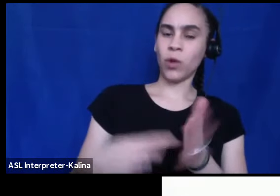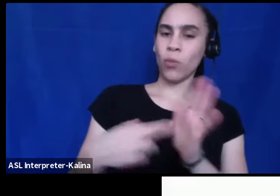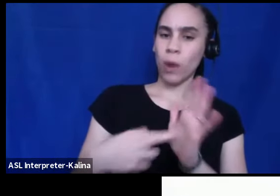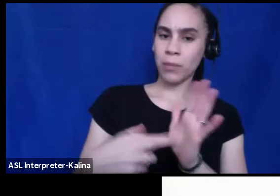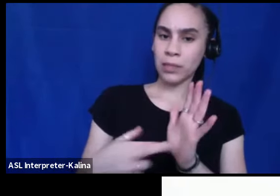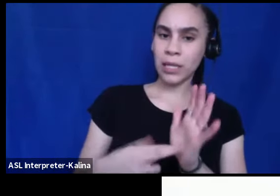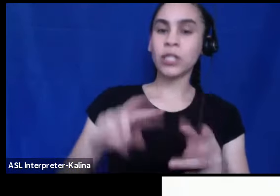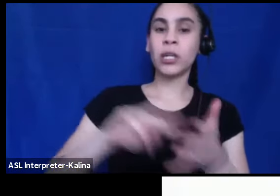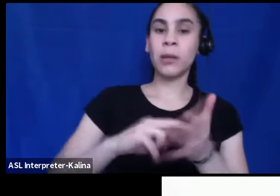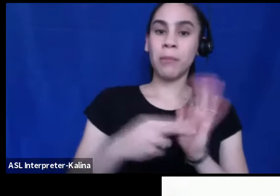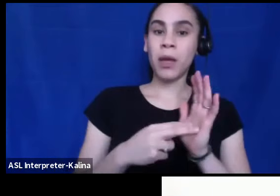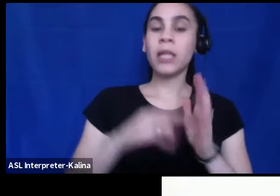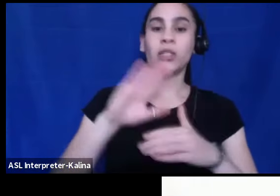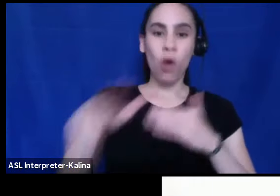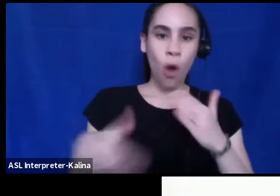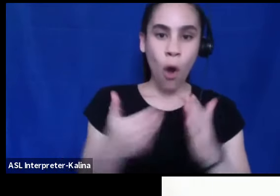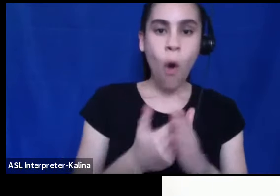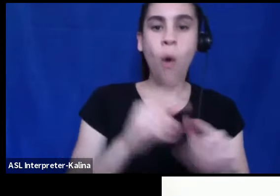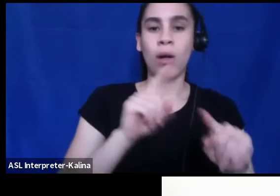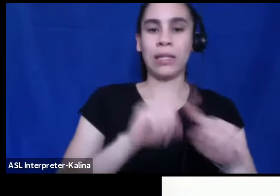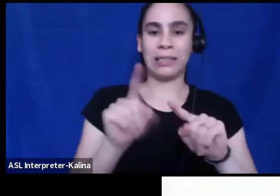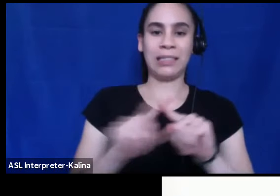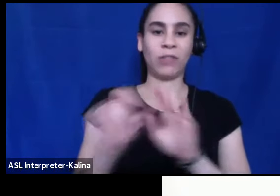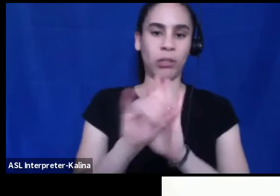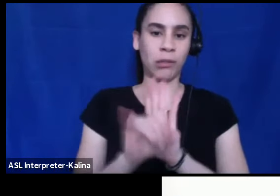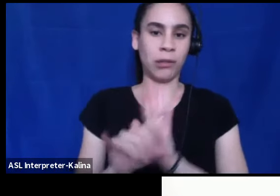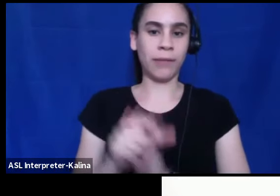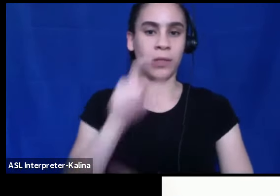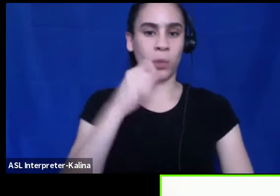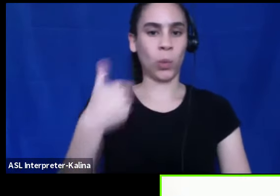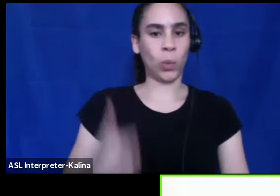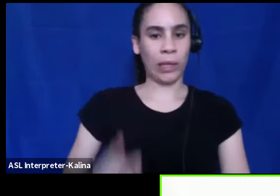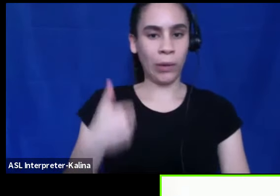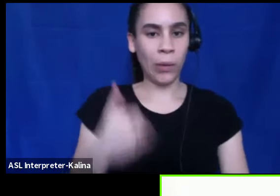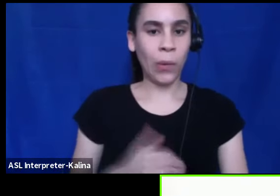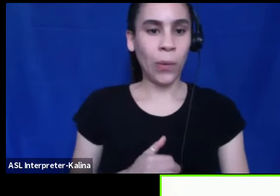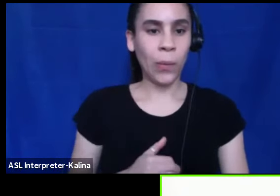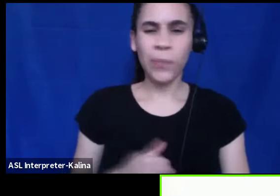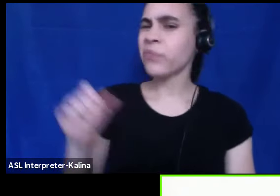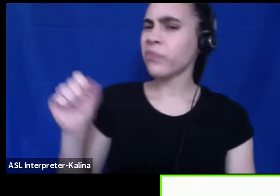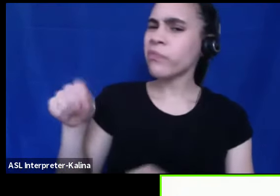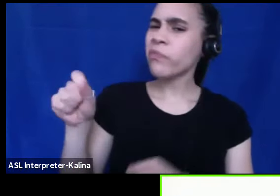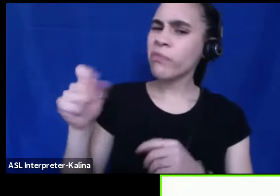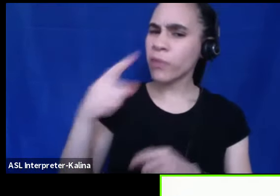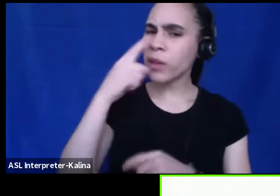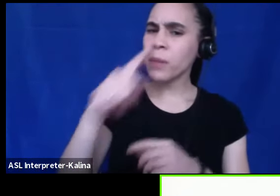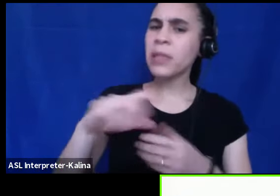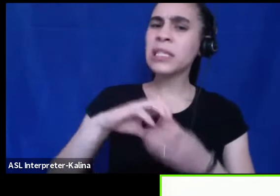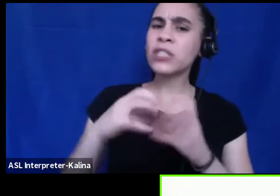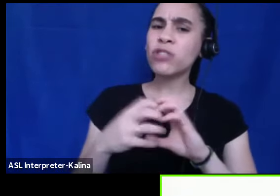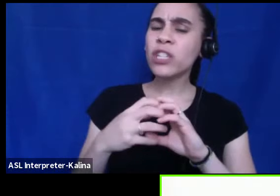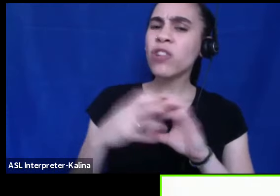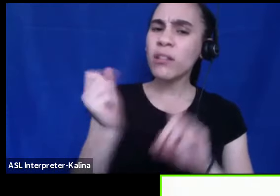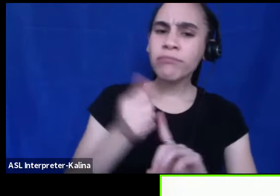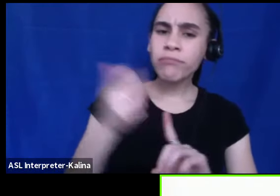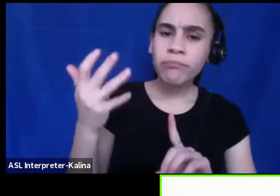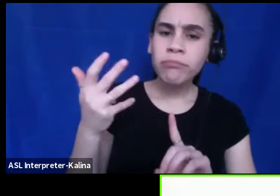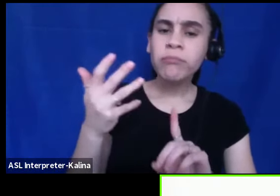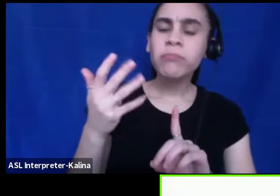the dimensions of who we are. Yeah, well, let's talk about that intersectionality. I